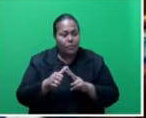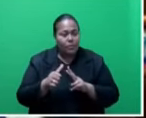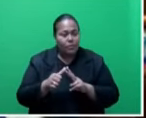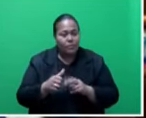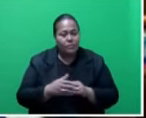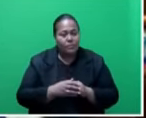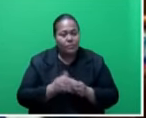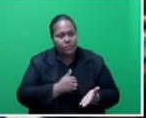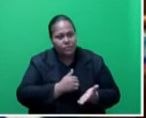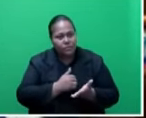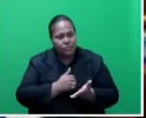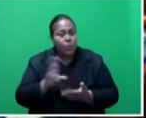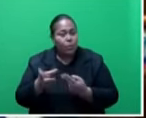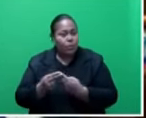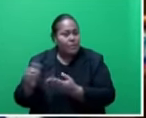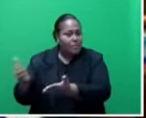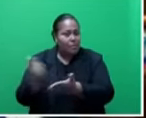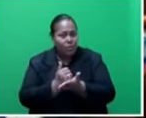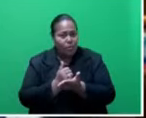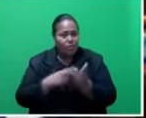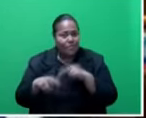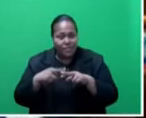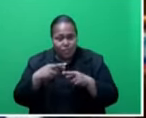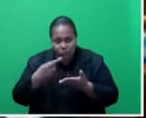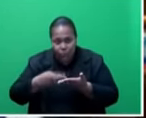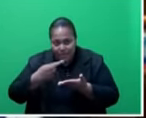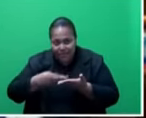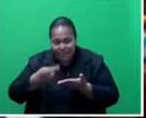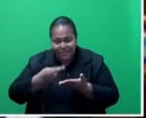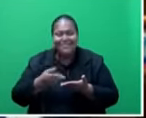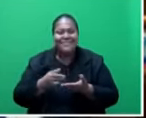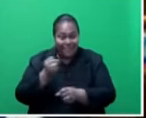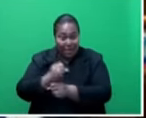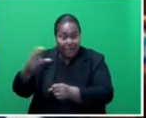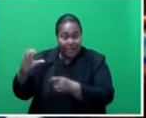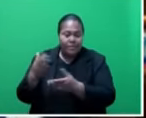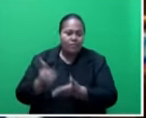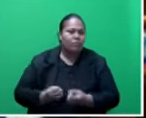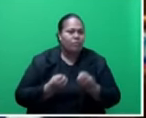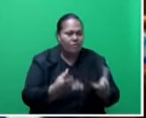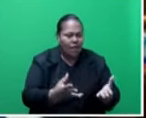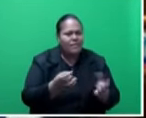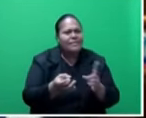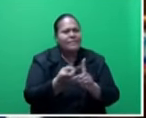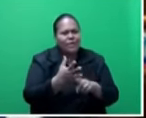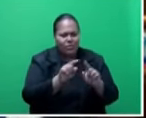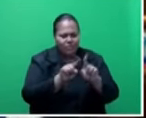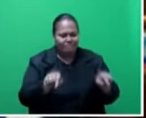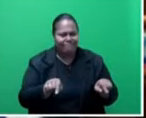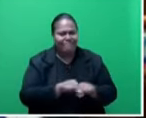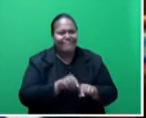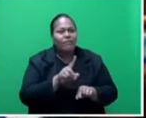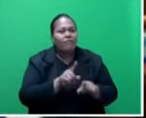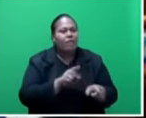with support from Fiji Rice Limited, we were able to provide a special assistance package to rice farmers to rehabilitate